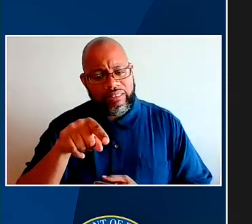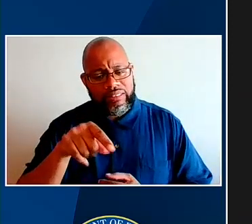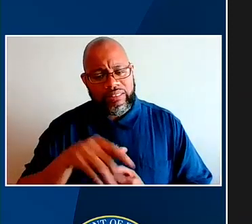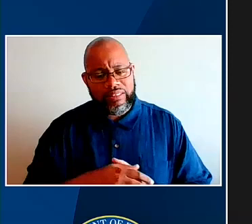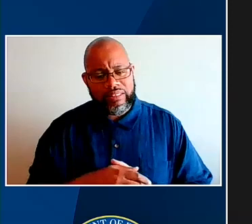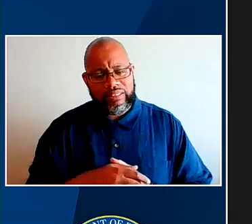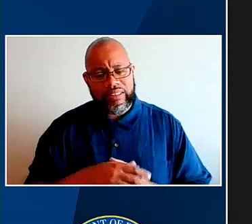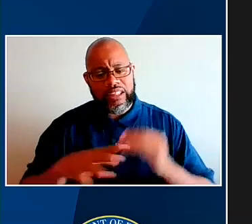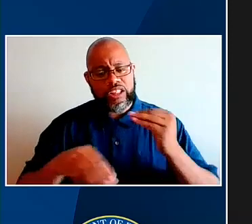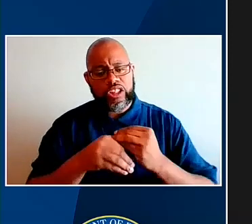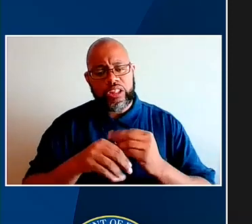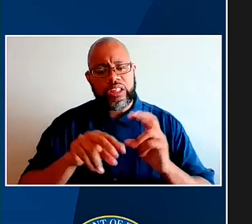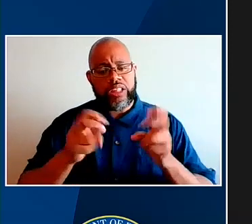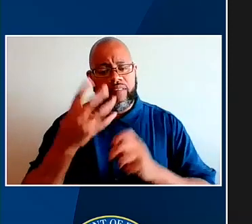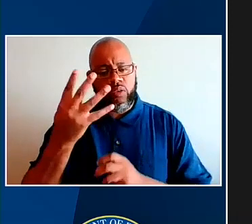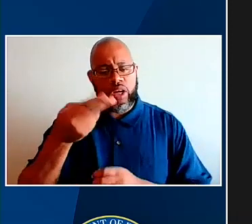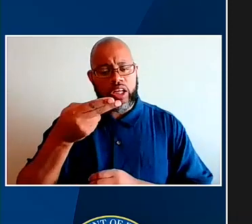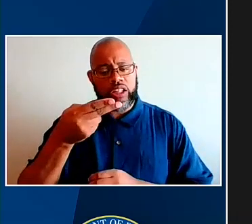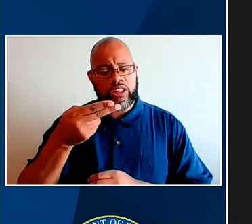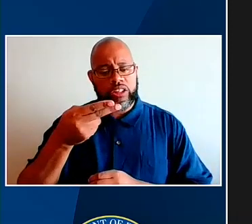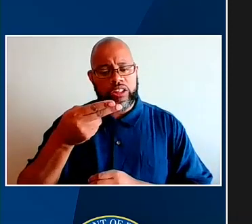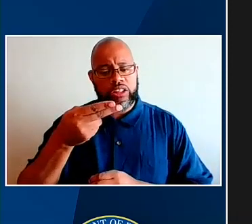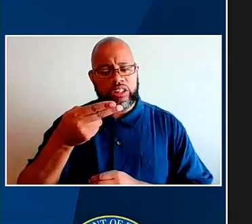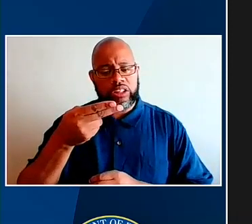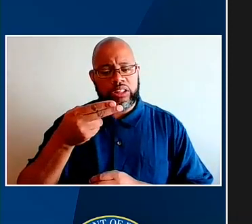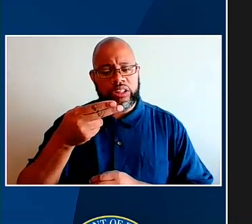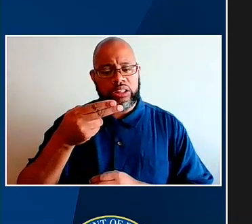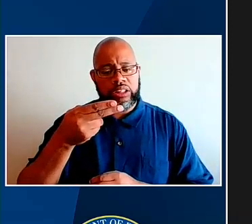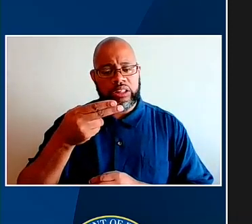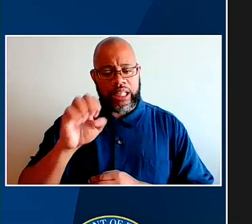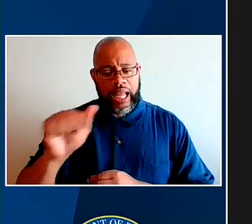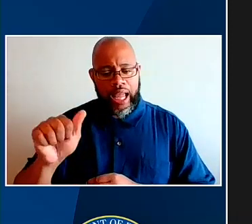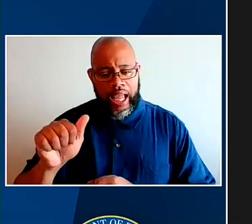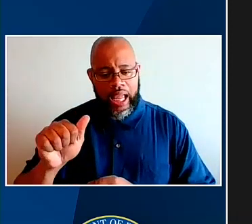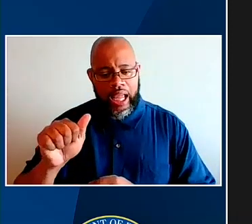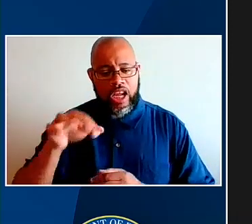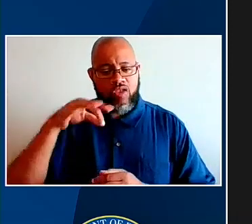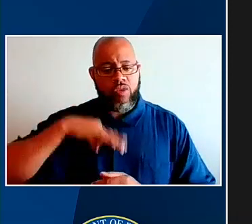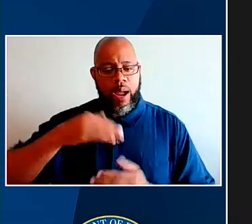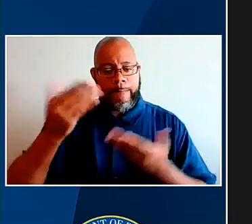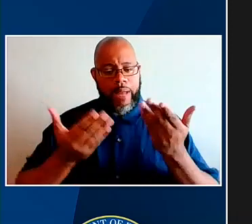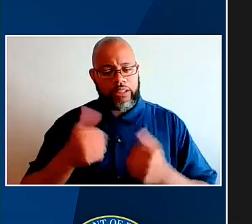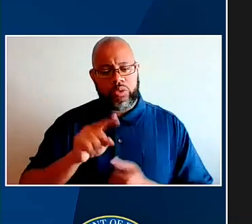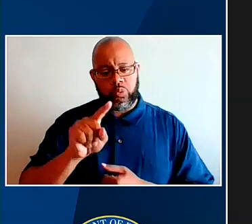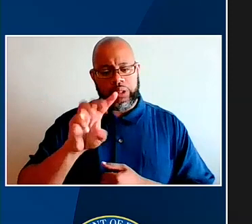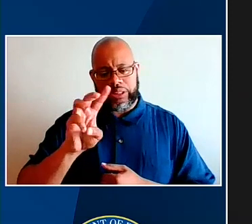Title IV HEA credit balances, right? That's correct, Brady. We're at